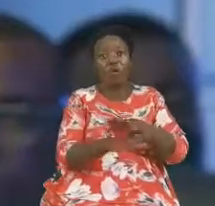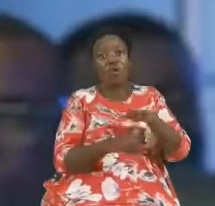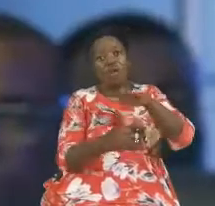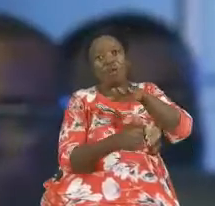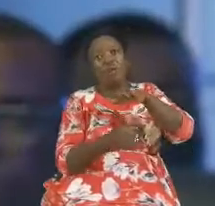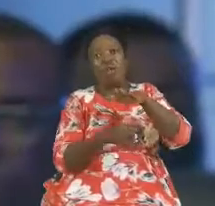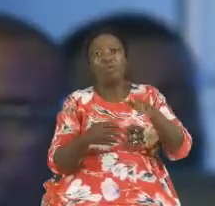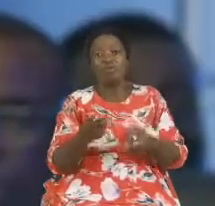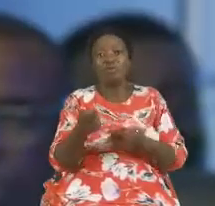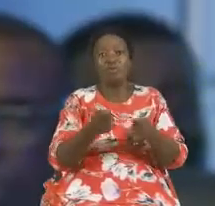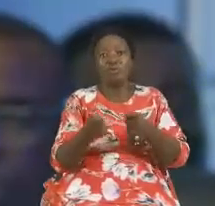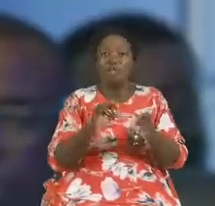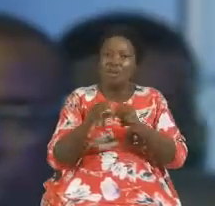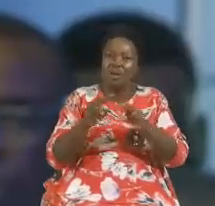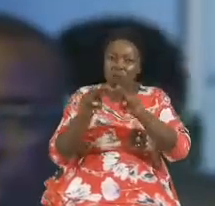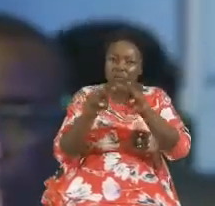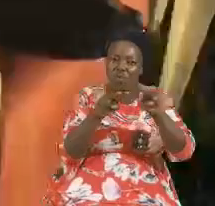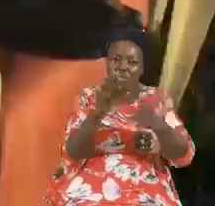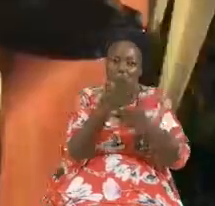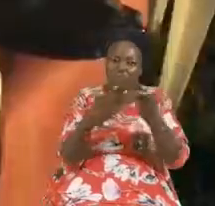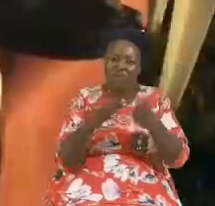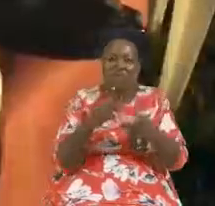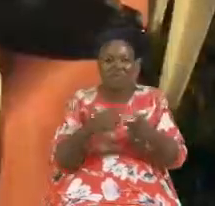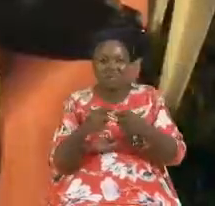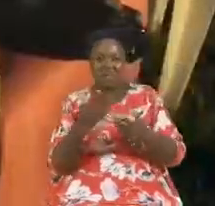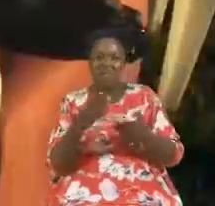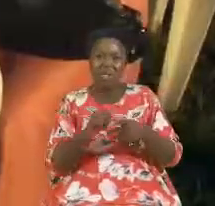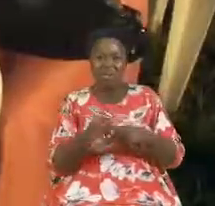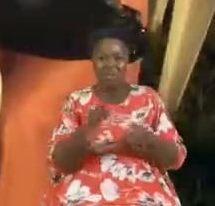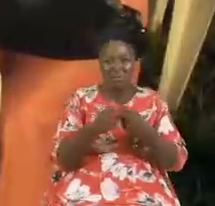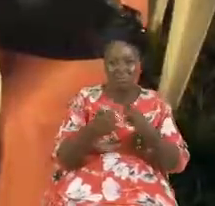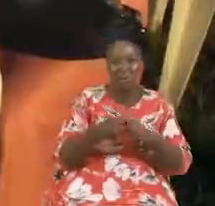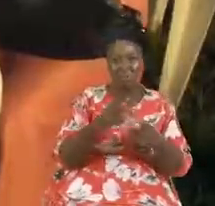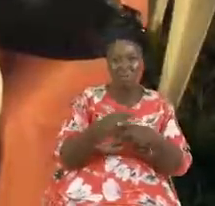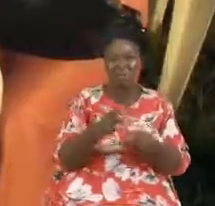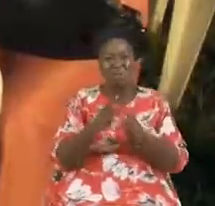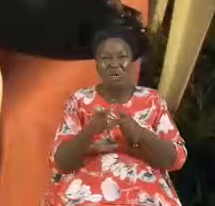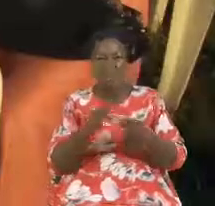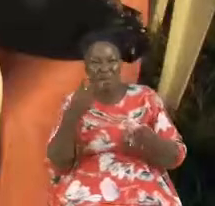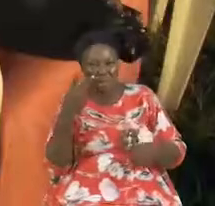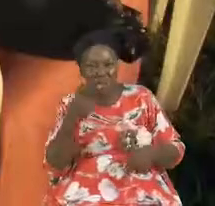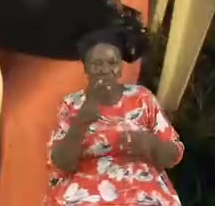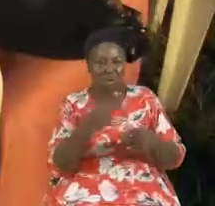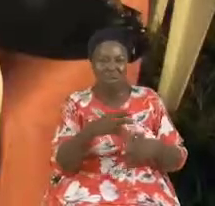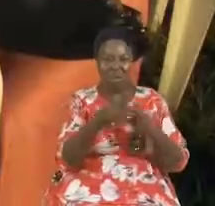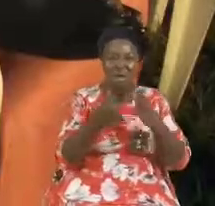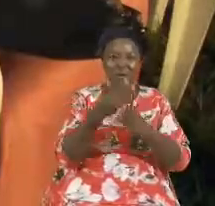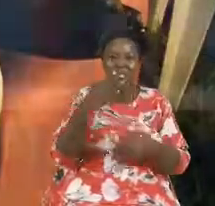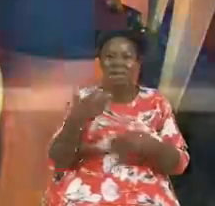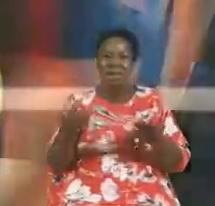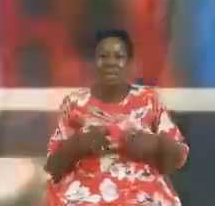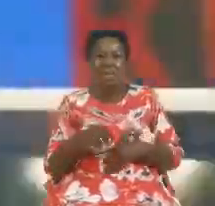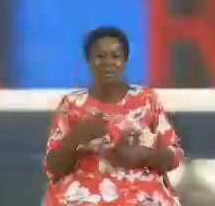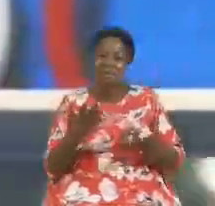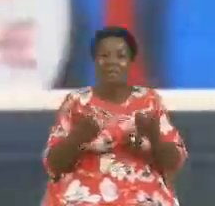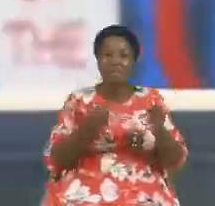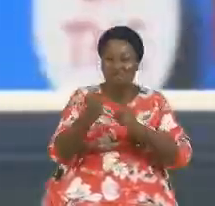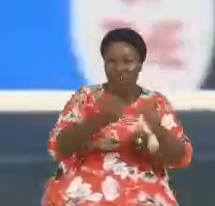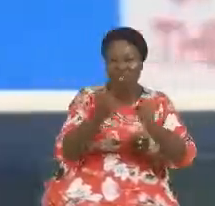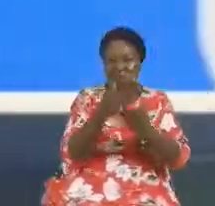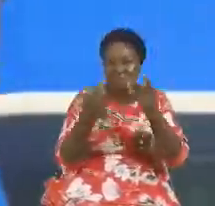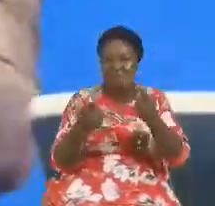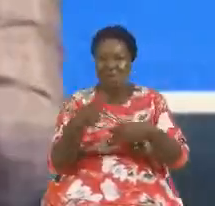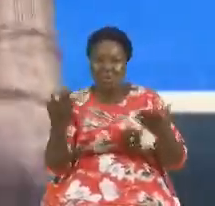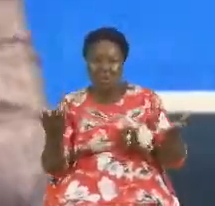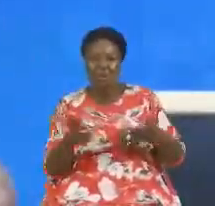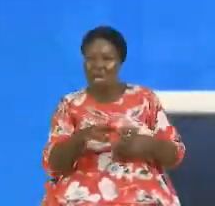bringing your feet under control. If they're watching something, you know, maybe there is a crime and then the people are watching and